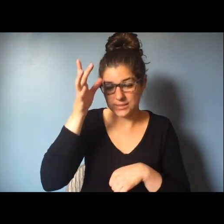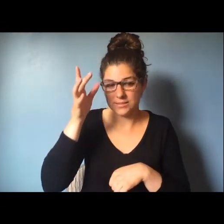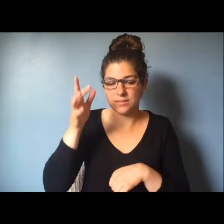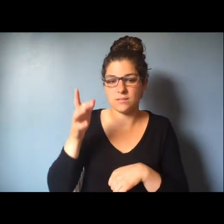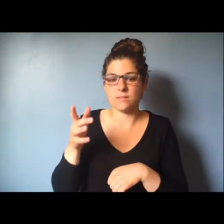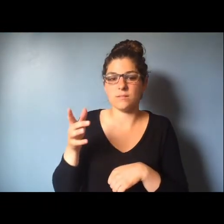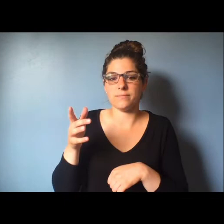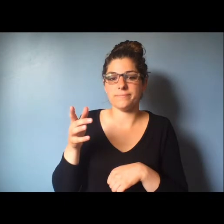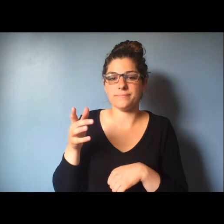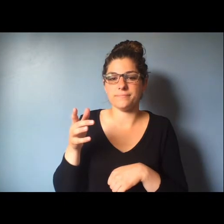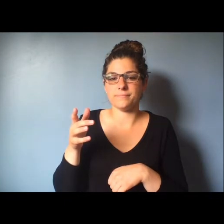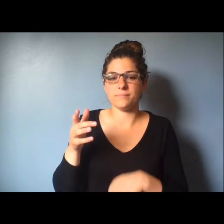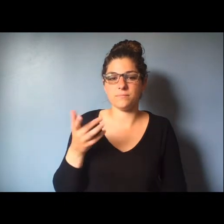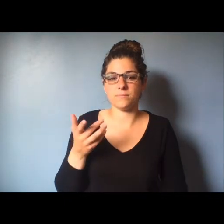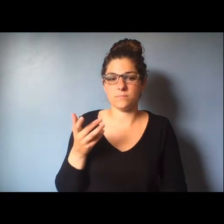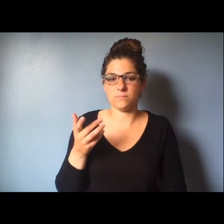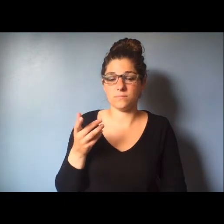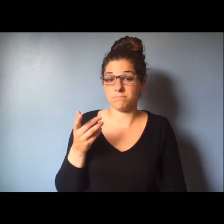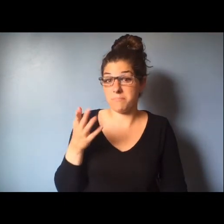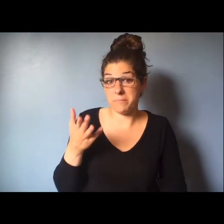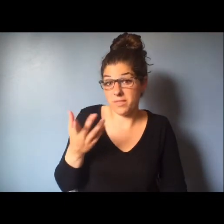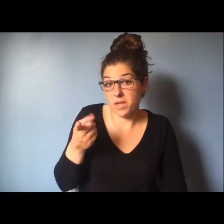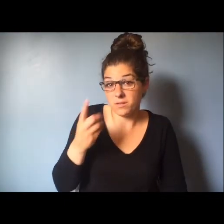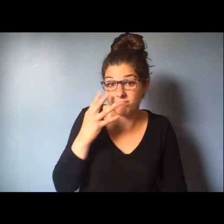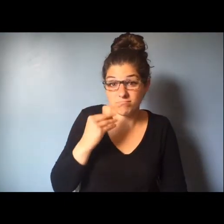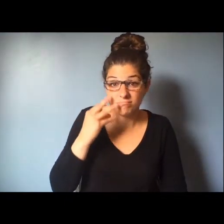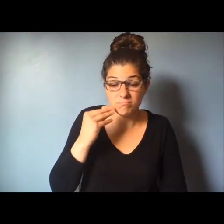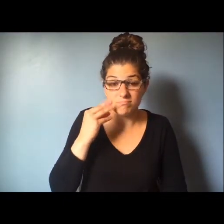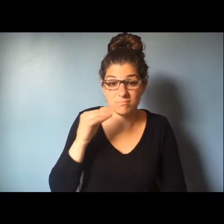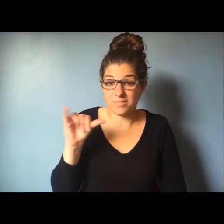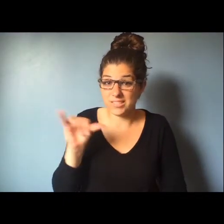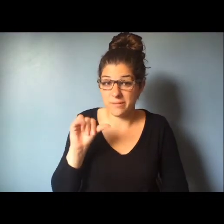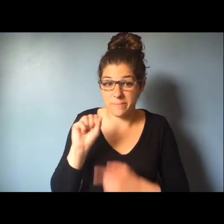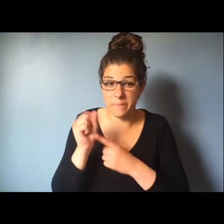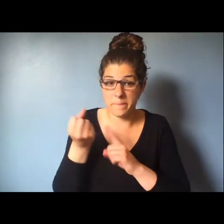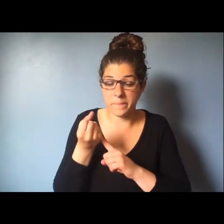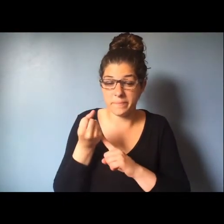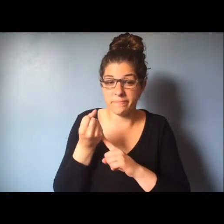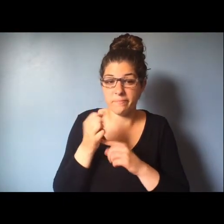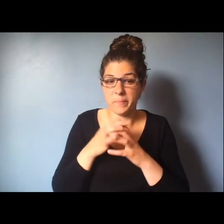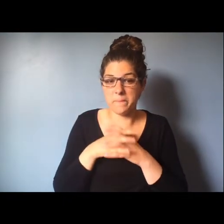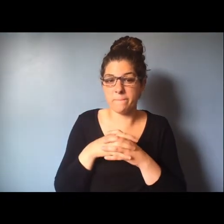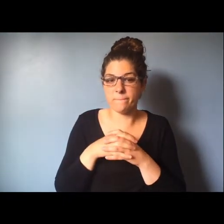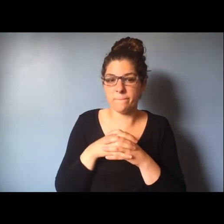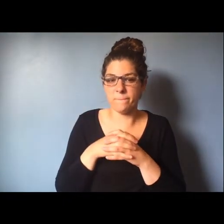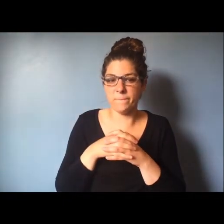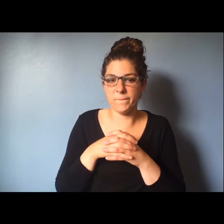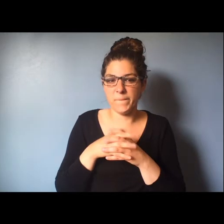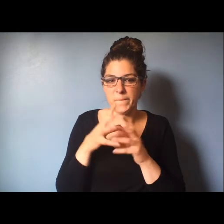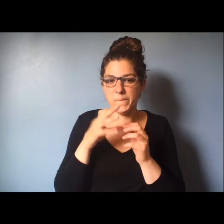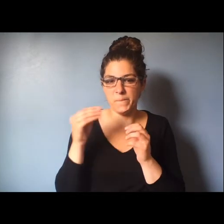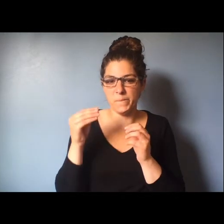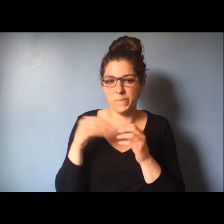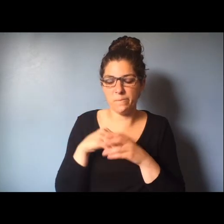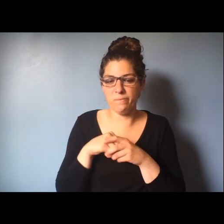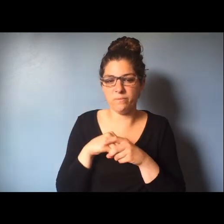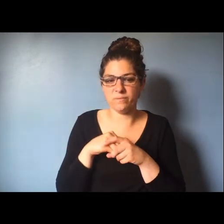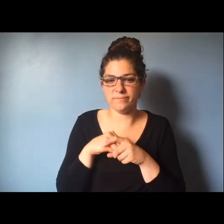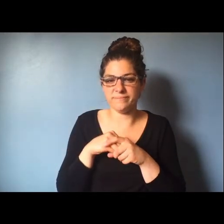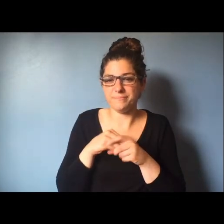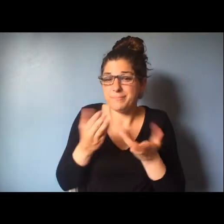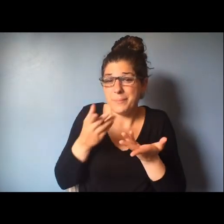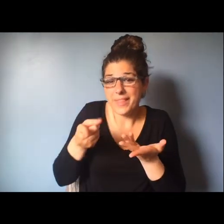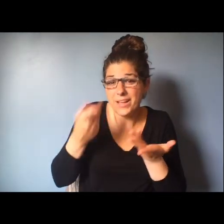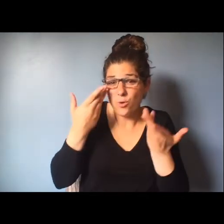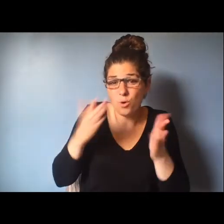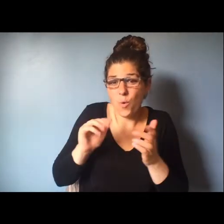where they might be going through the same situation and they don't really